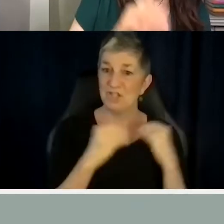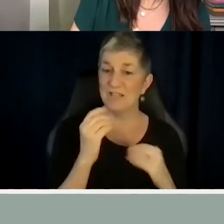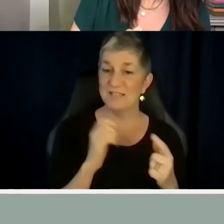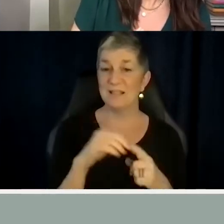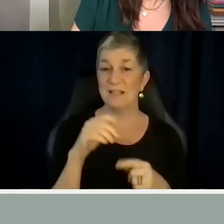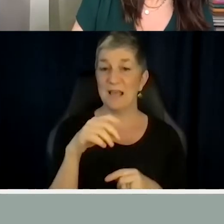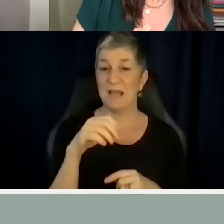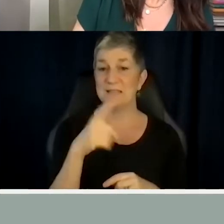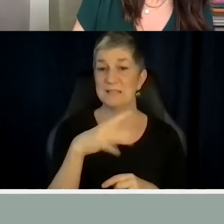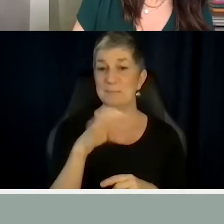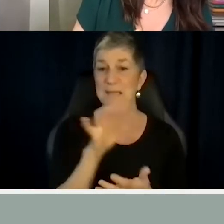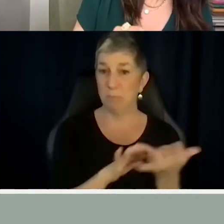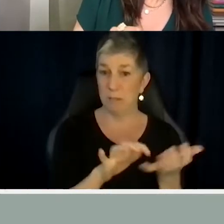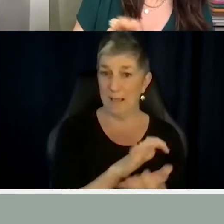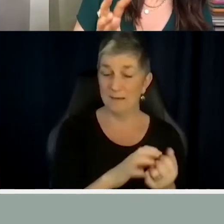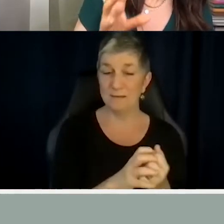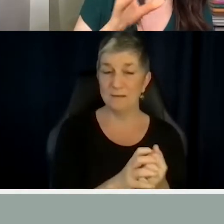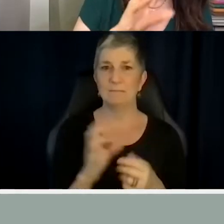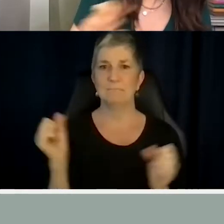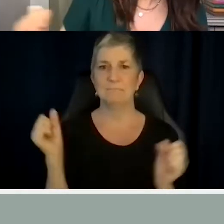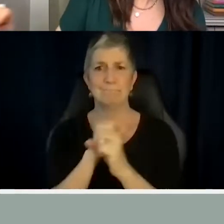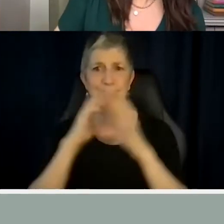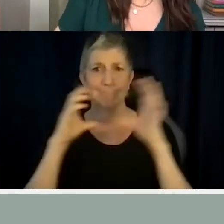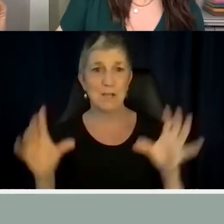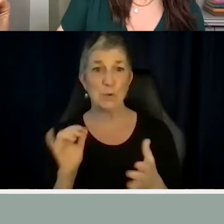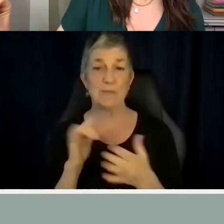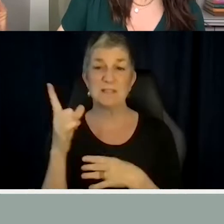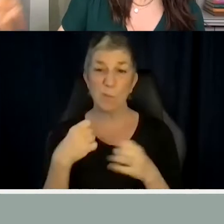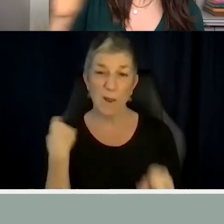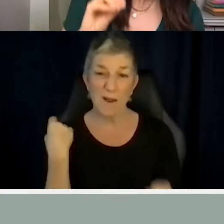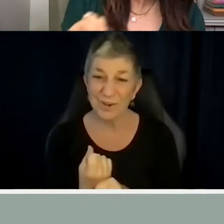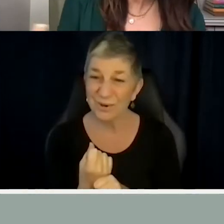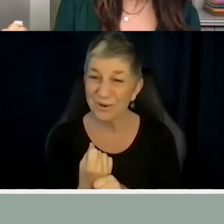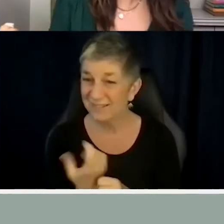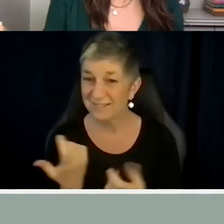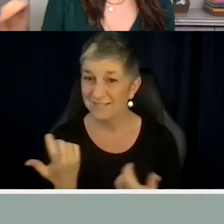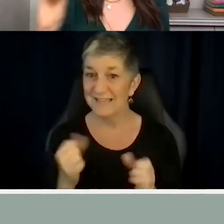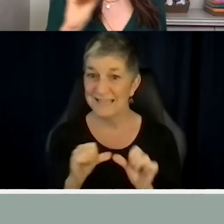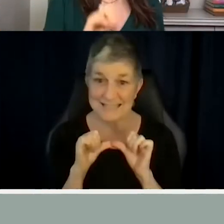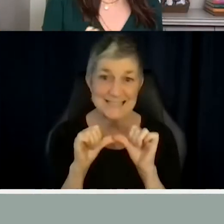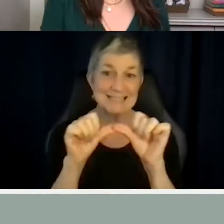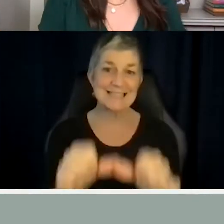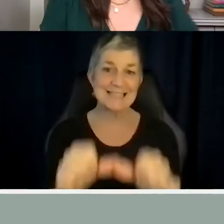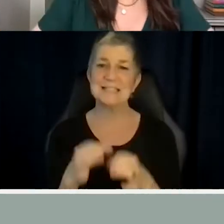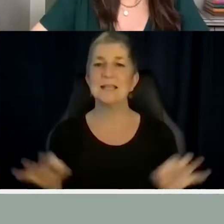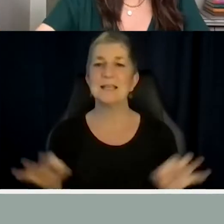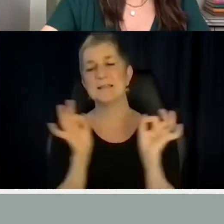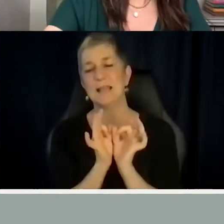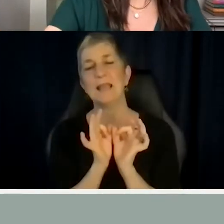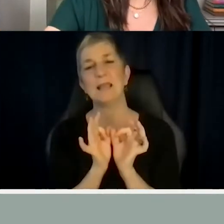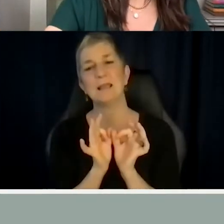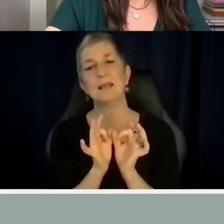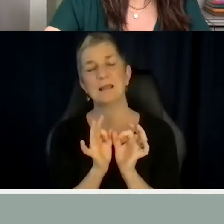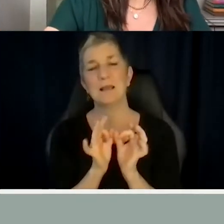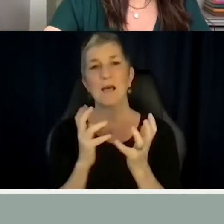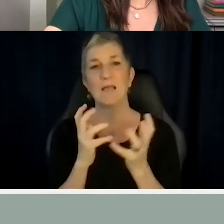spice blend. Imagine if you did this for a year. Consistency is key, and there's a